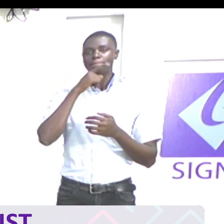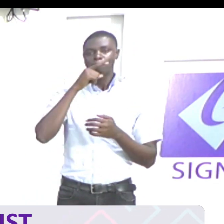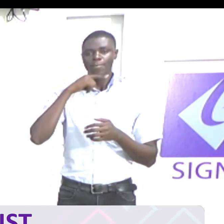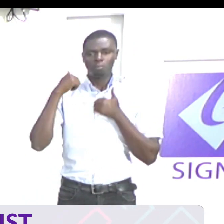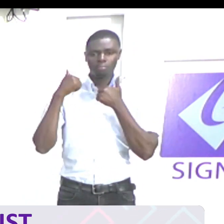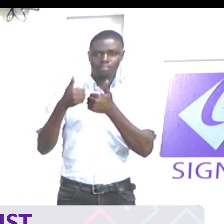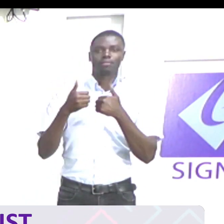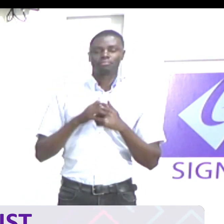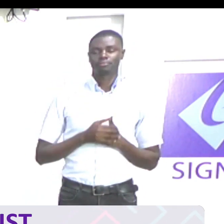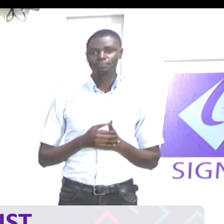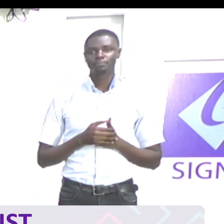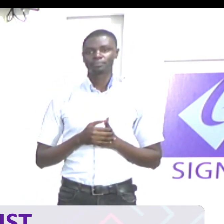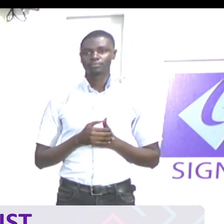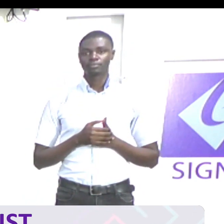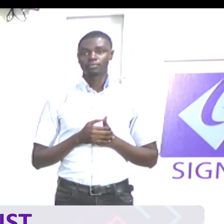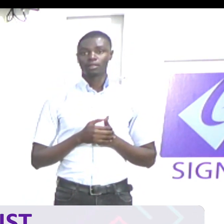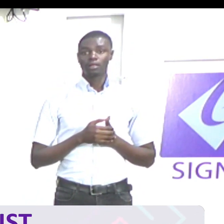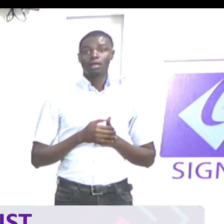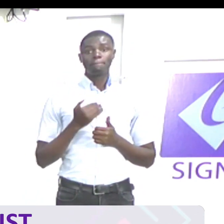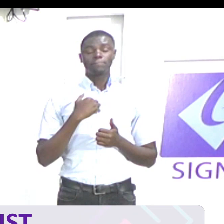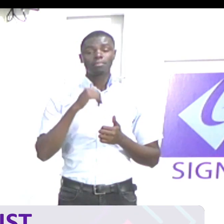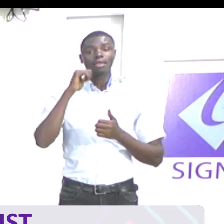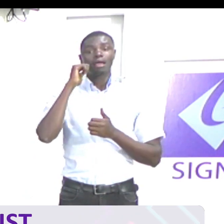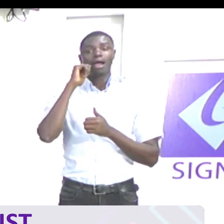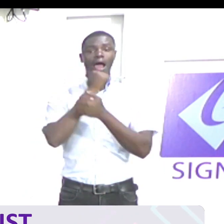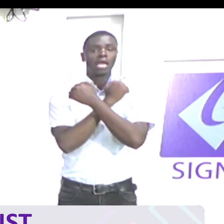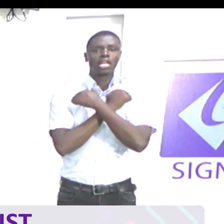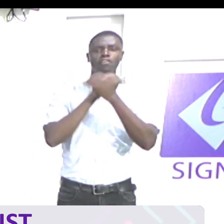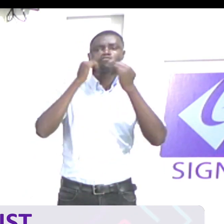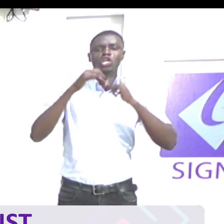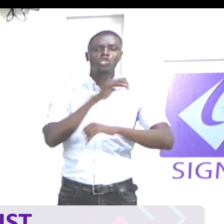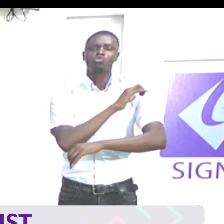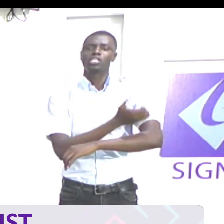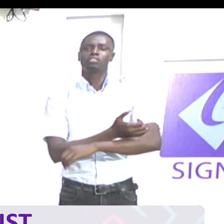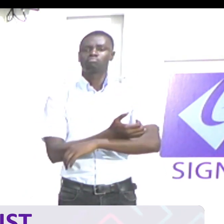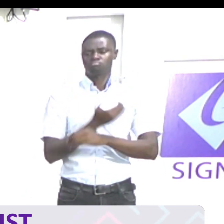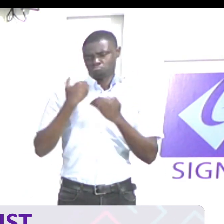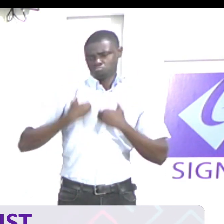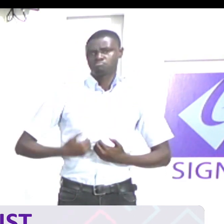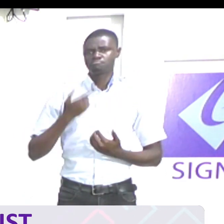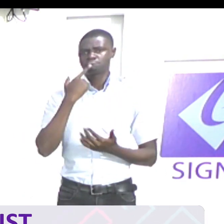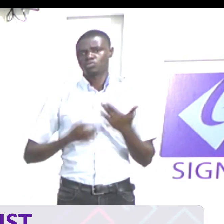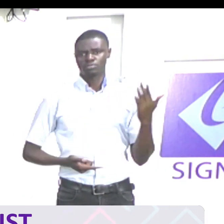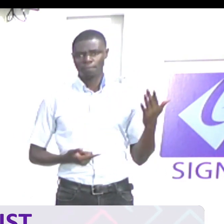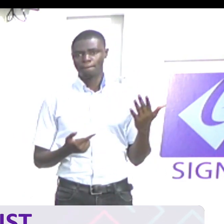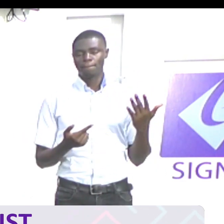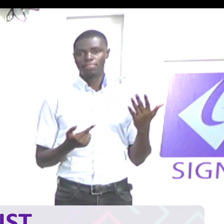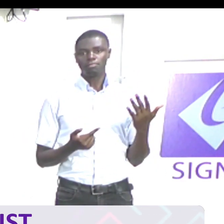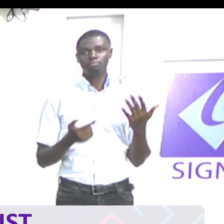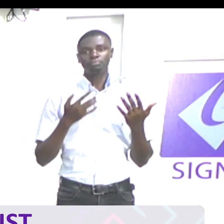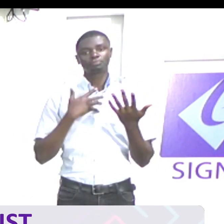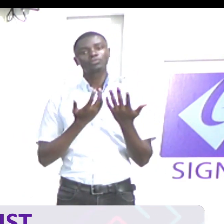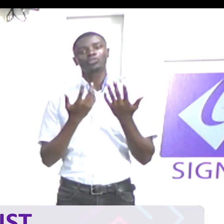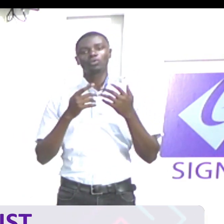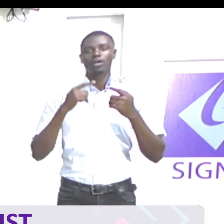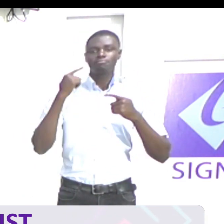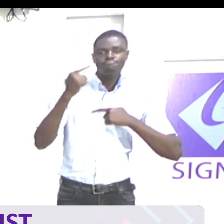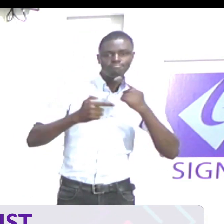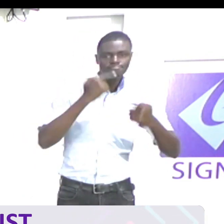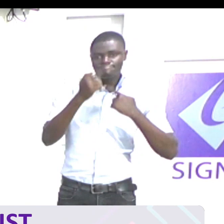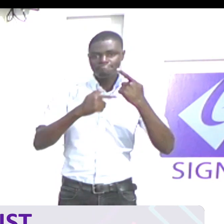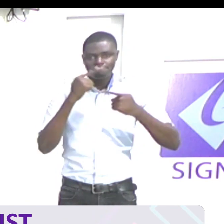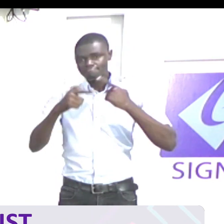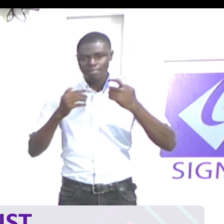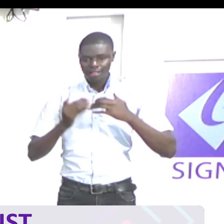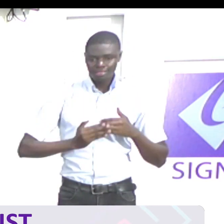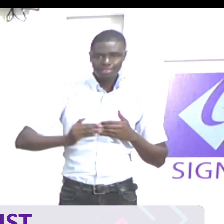Ndio hiyo sasa. Vile inafaa. And I love that new energy because mipandao mtu wangu. Sasa nikwambia tumesemaje trajectory ni kaende.